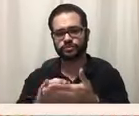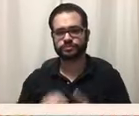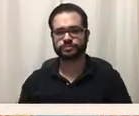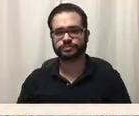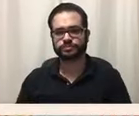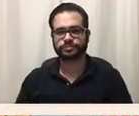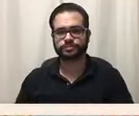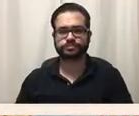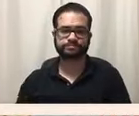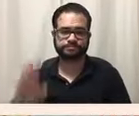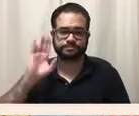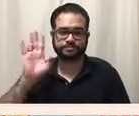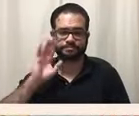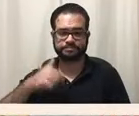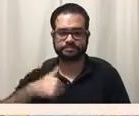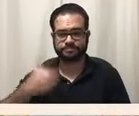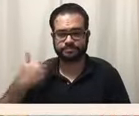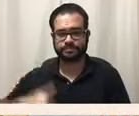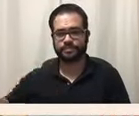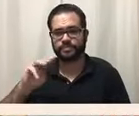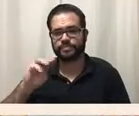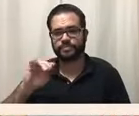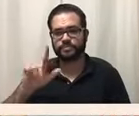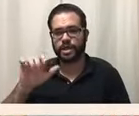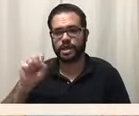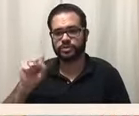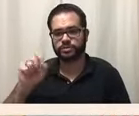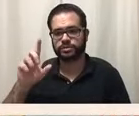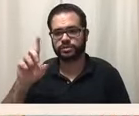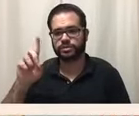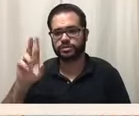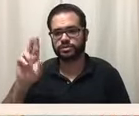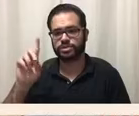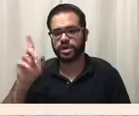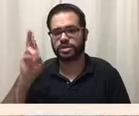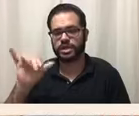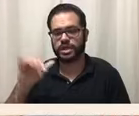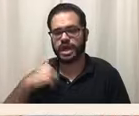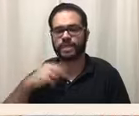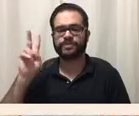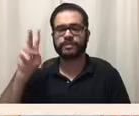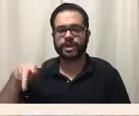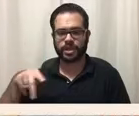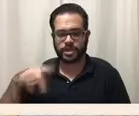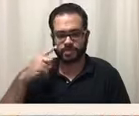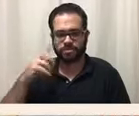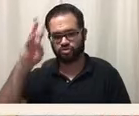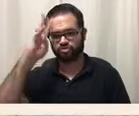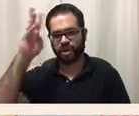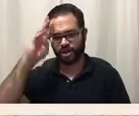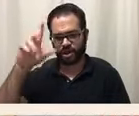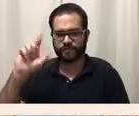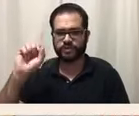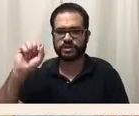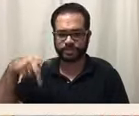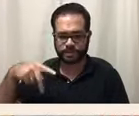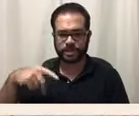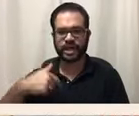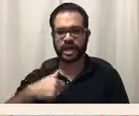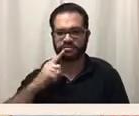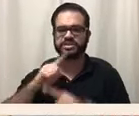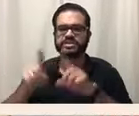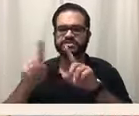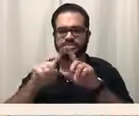name is Miles Dudley. I am the Vice President of Creative Leaps, and I wear many hats within the company. Some of my